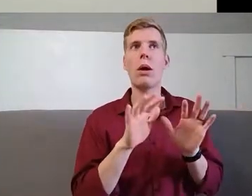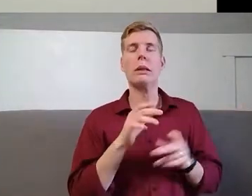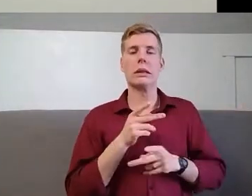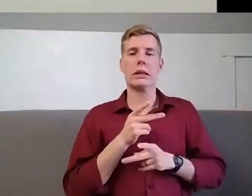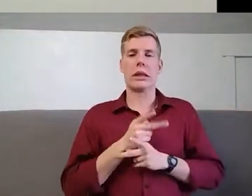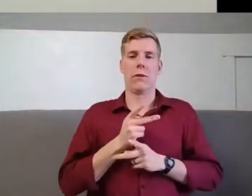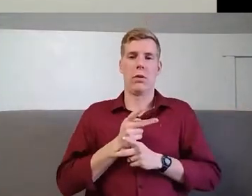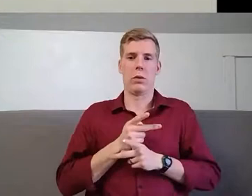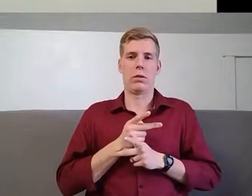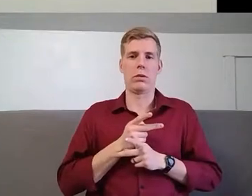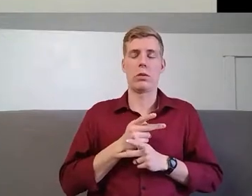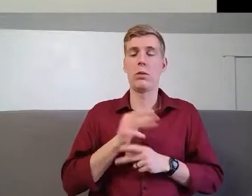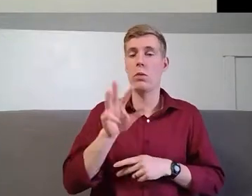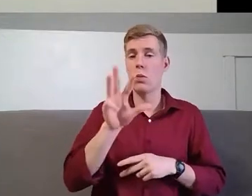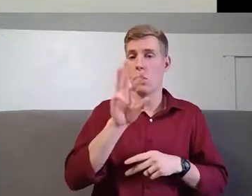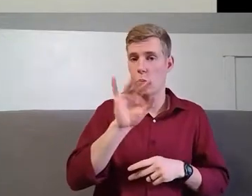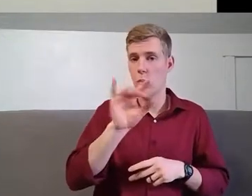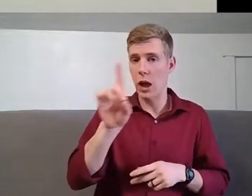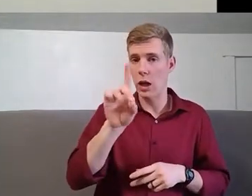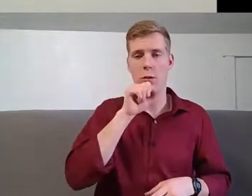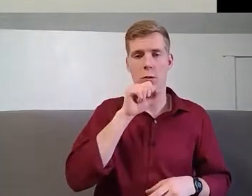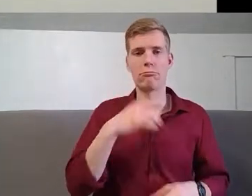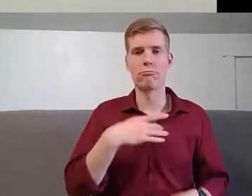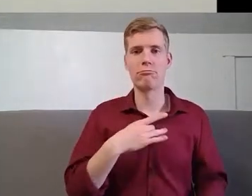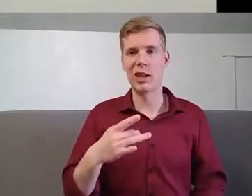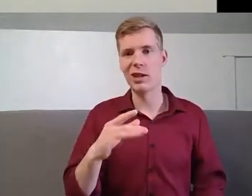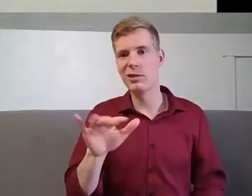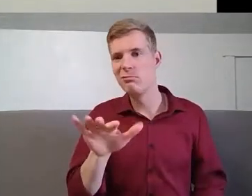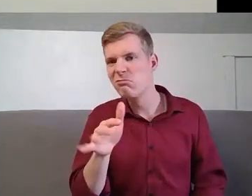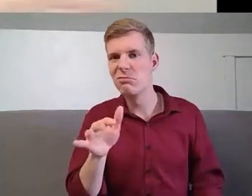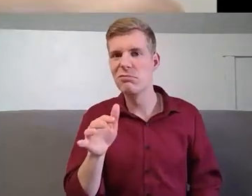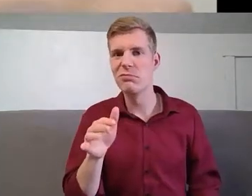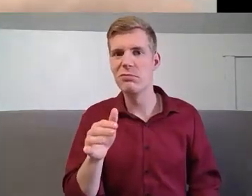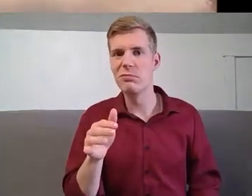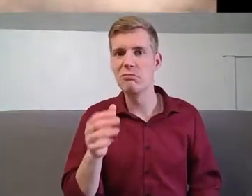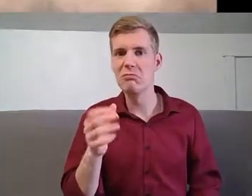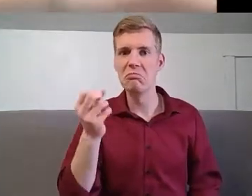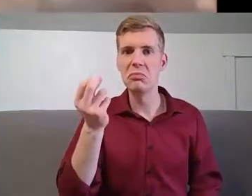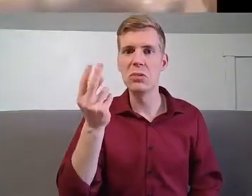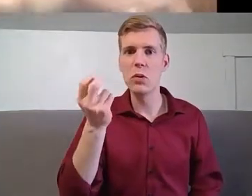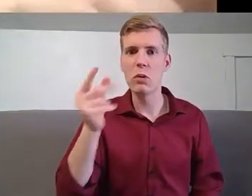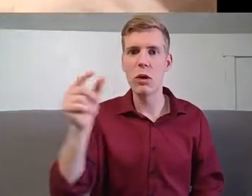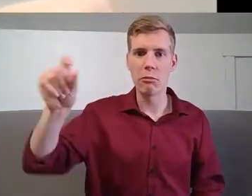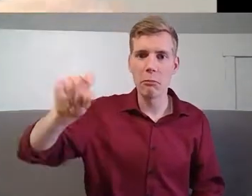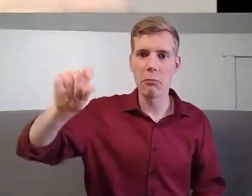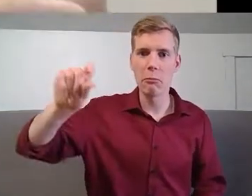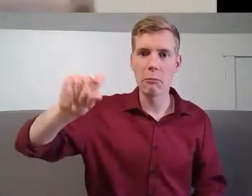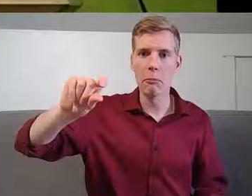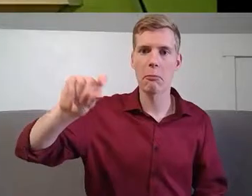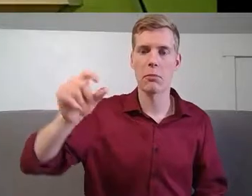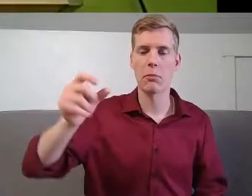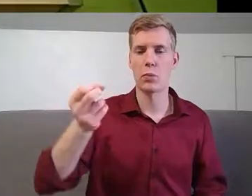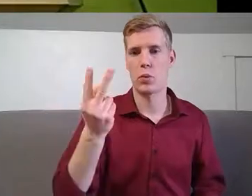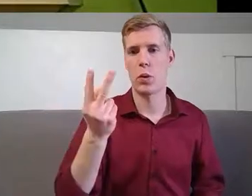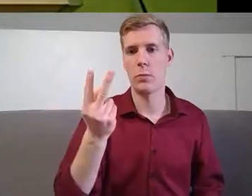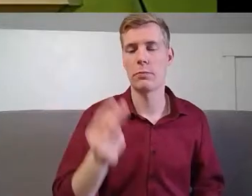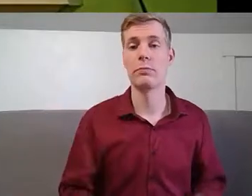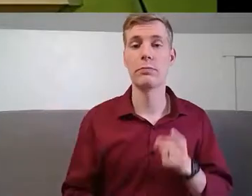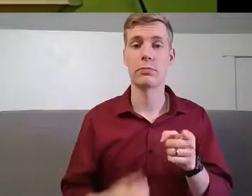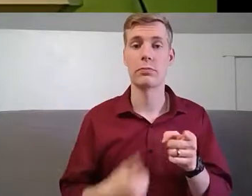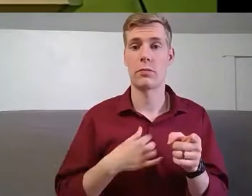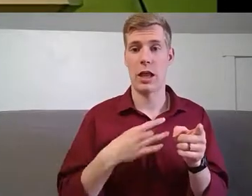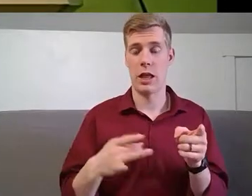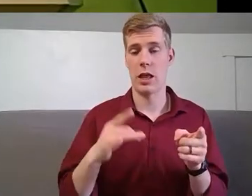do know that the wild orange, we like it at 12 drops. And I really like it